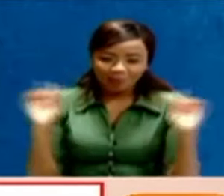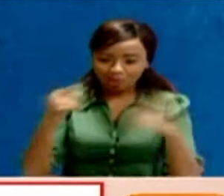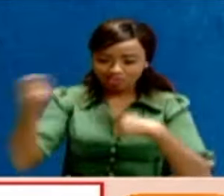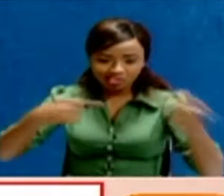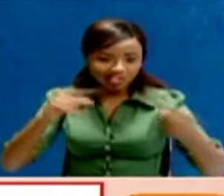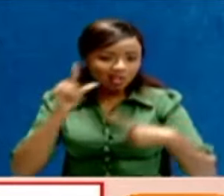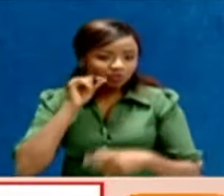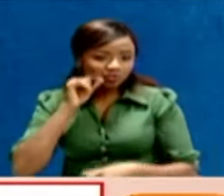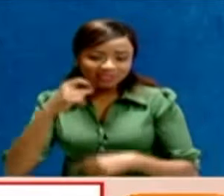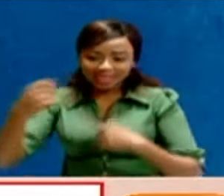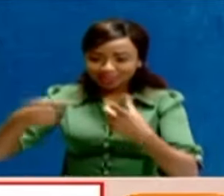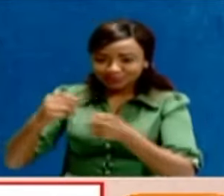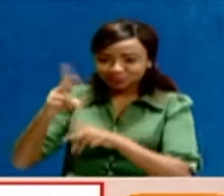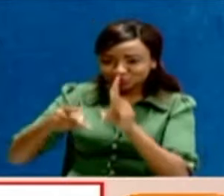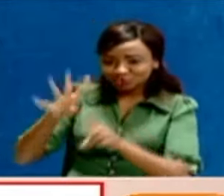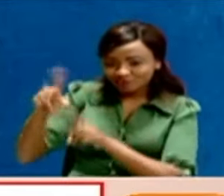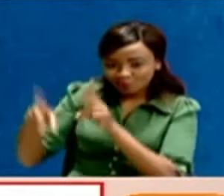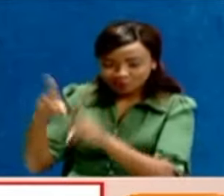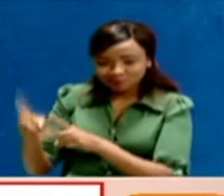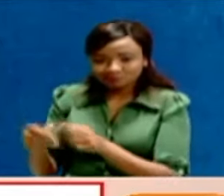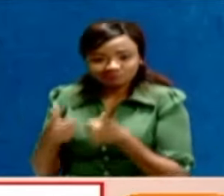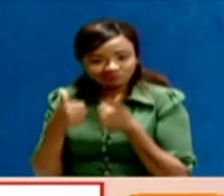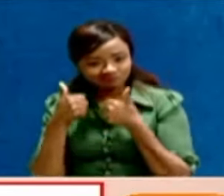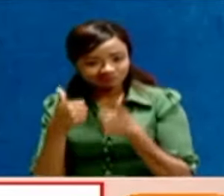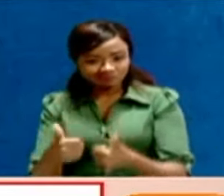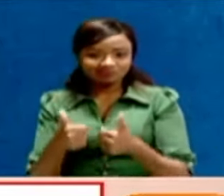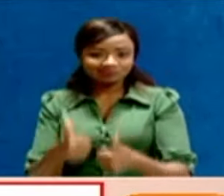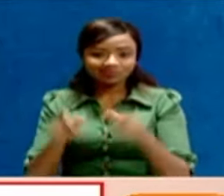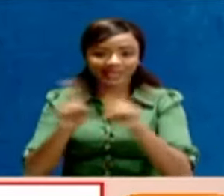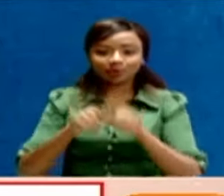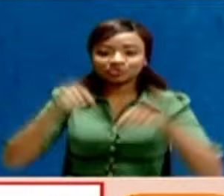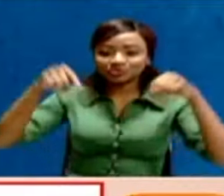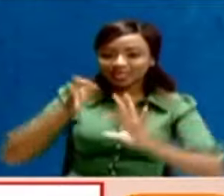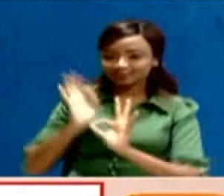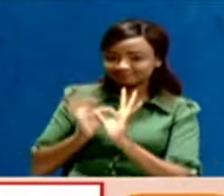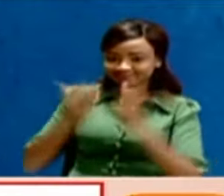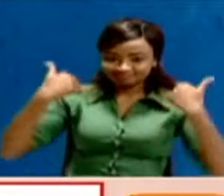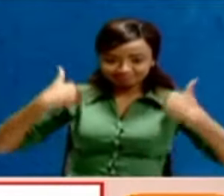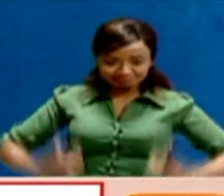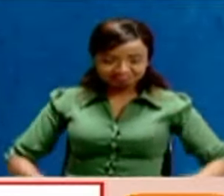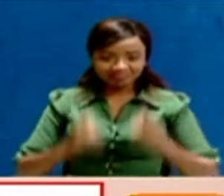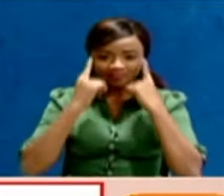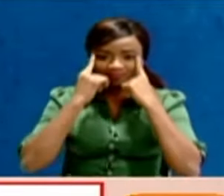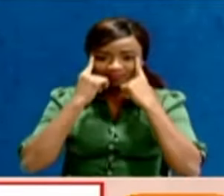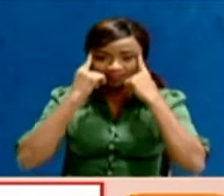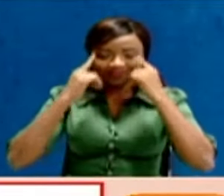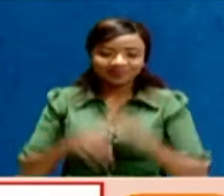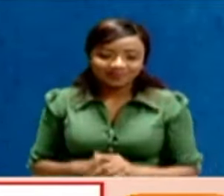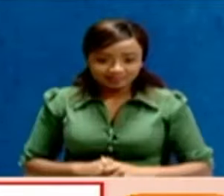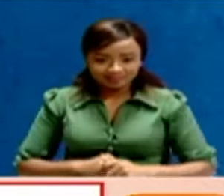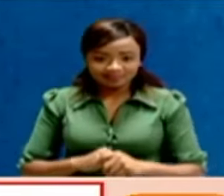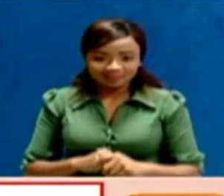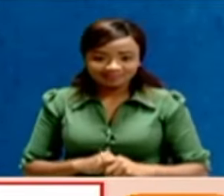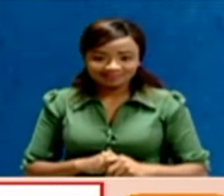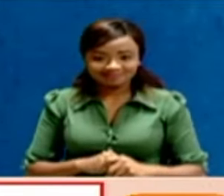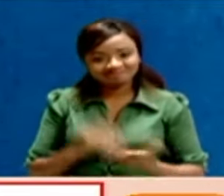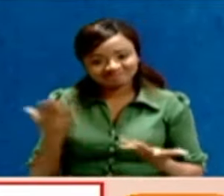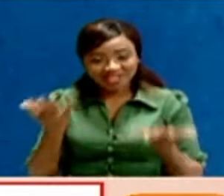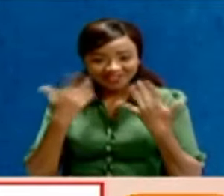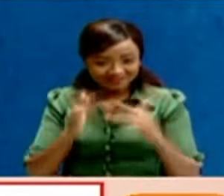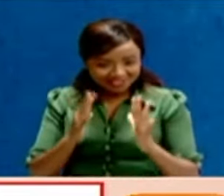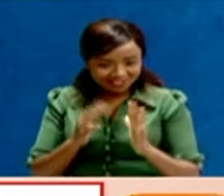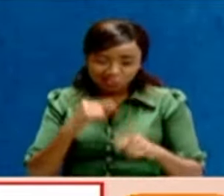tweeted, sent messages via 22422 on Newsnight. And of course, our sign language interpreter tonight has been Yula Zale. Even as we